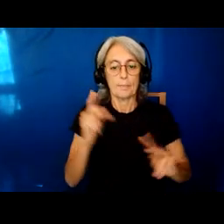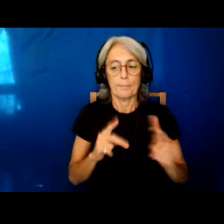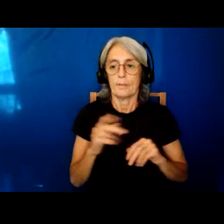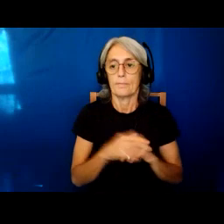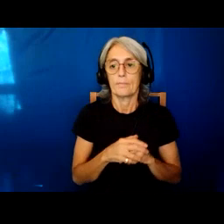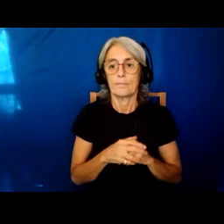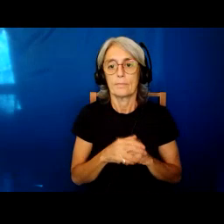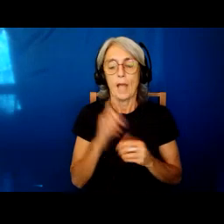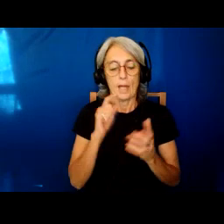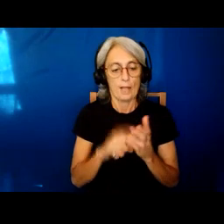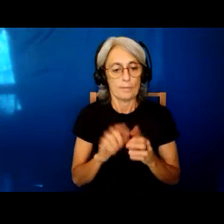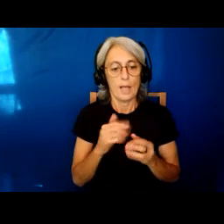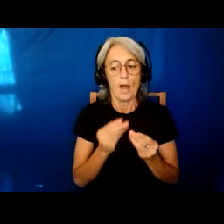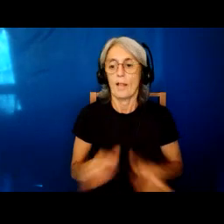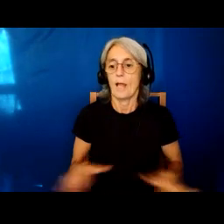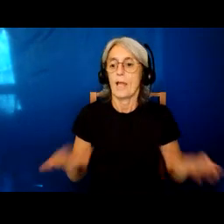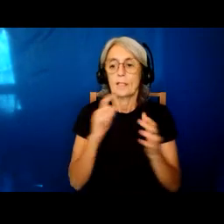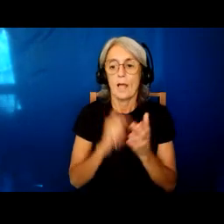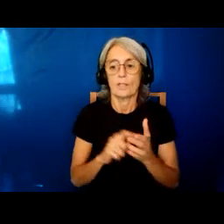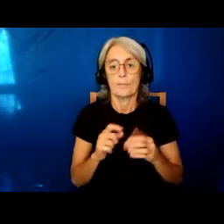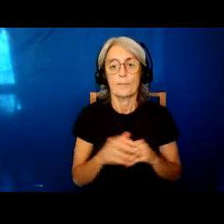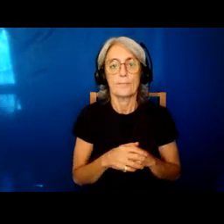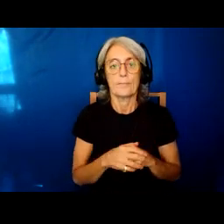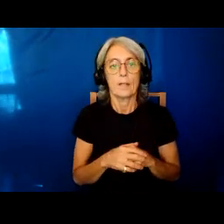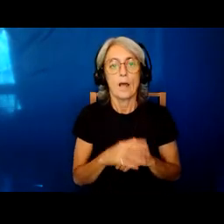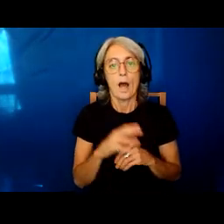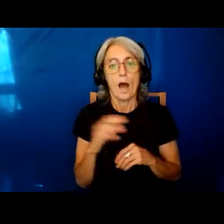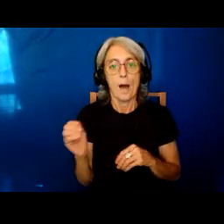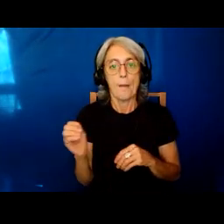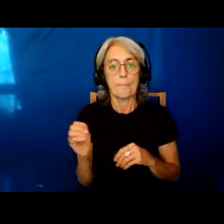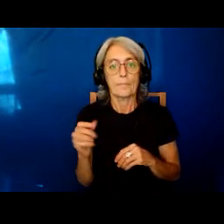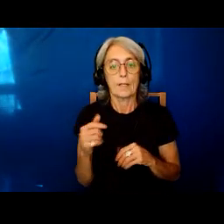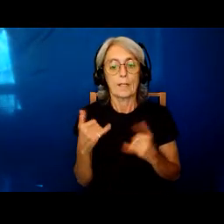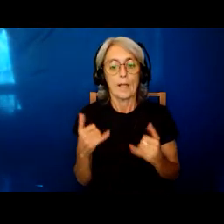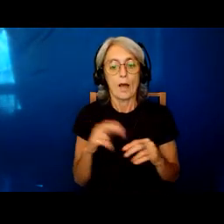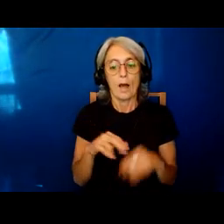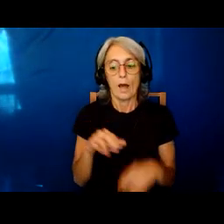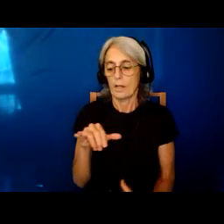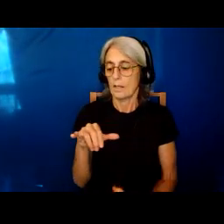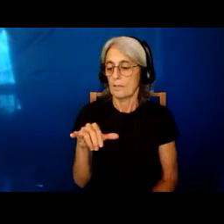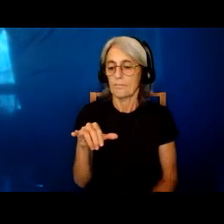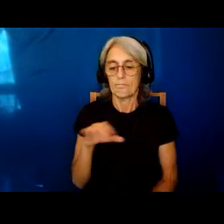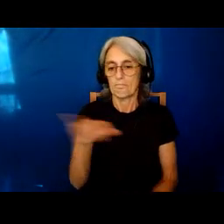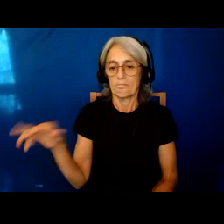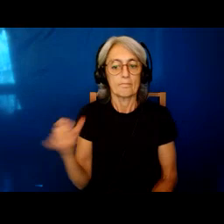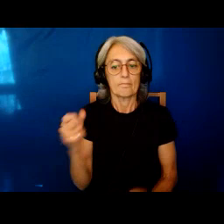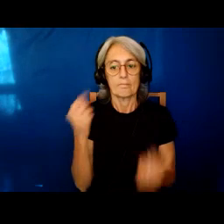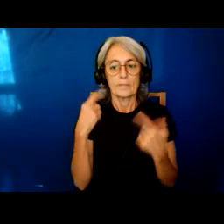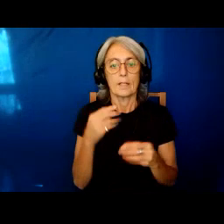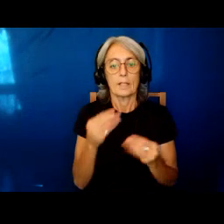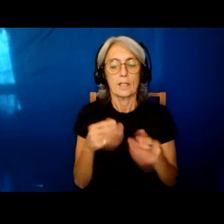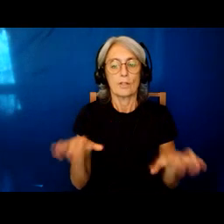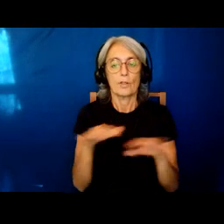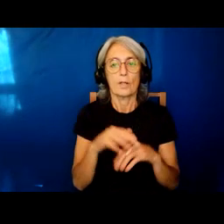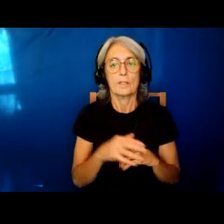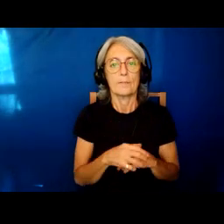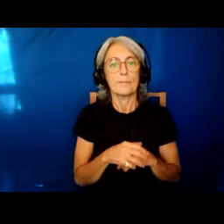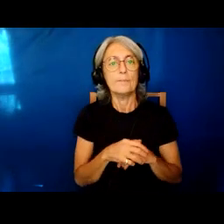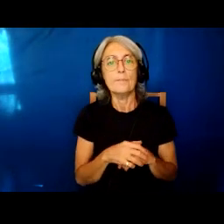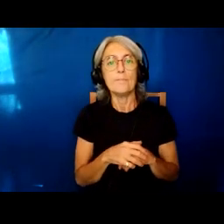acknowledgement, our land acknowledgement. And we are sitting right now on Yokuts and Miwok's territories. And I honor